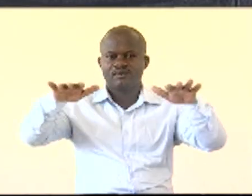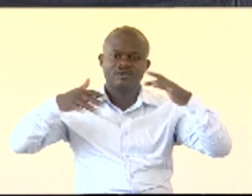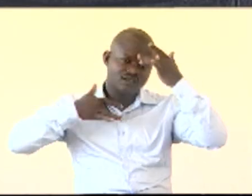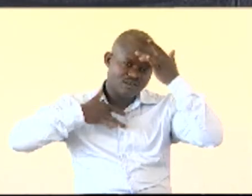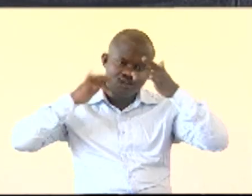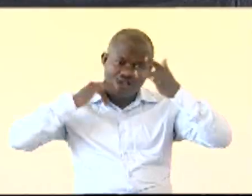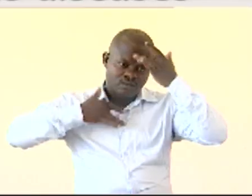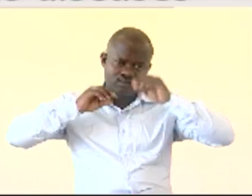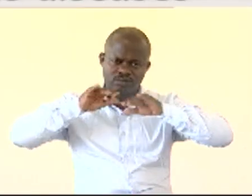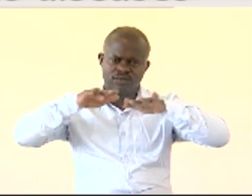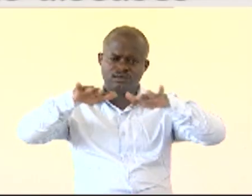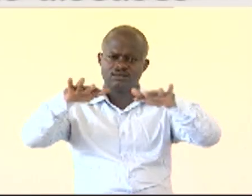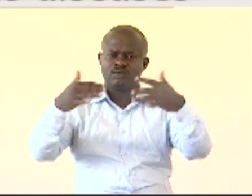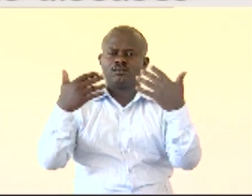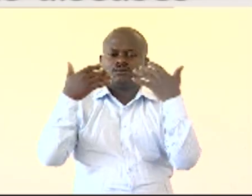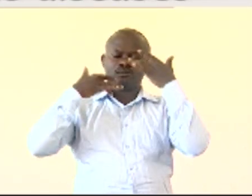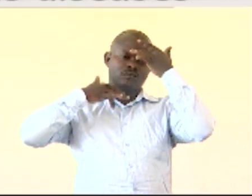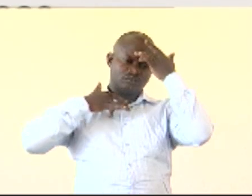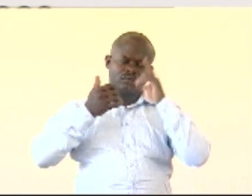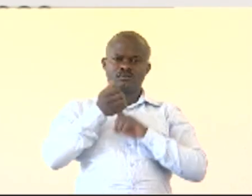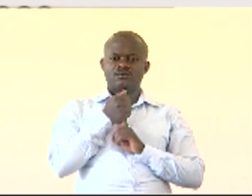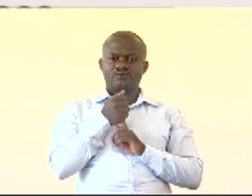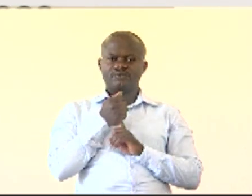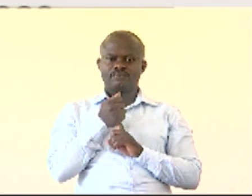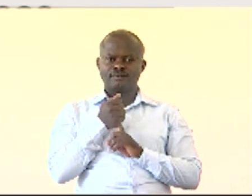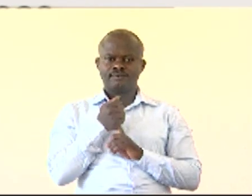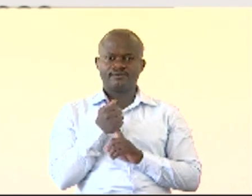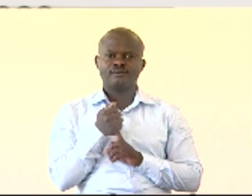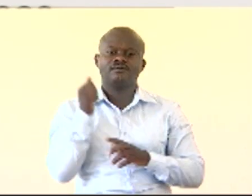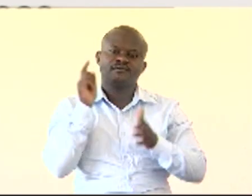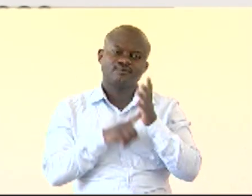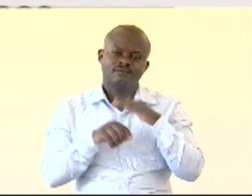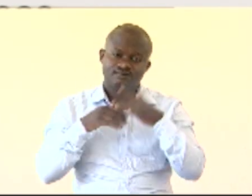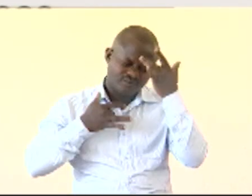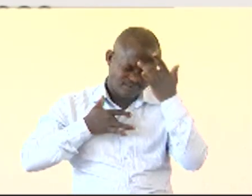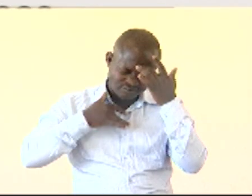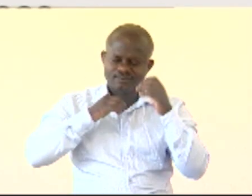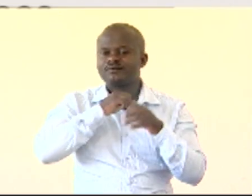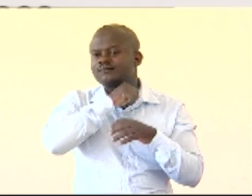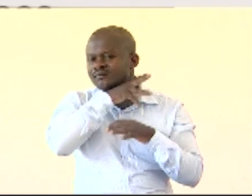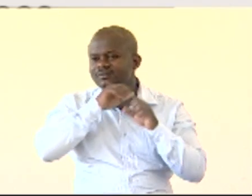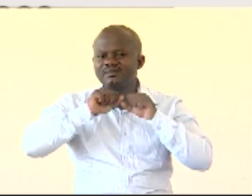So we're going to talk about what you call infectious disease. What is infectious disease?